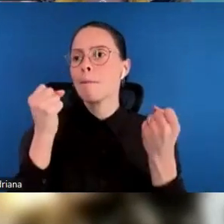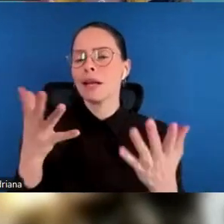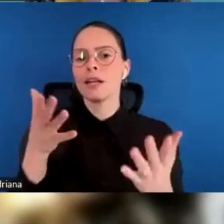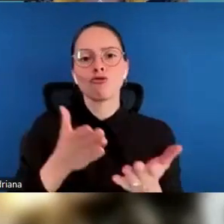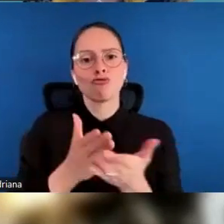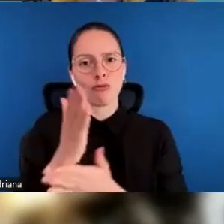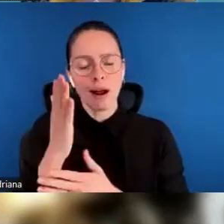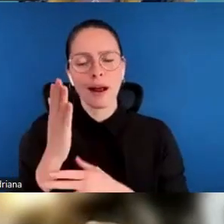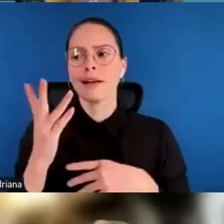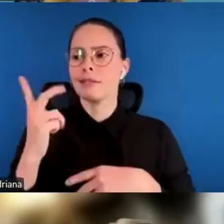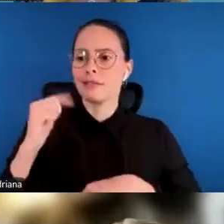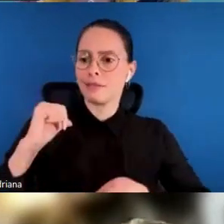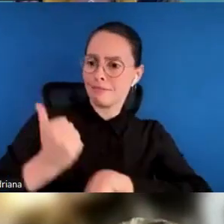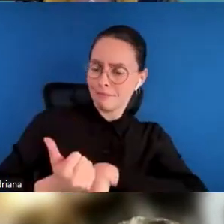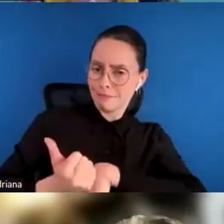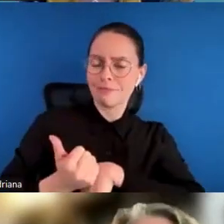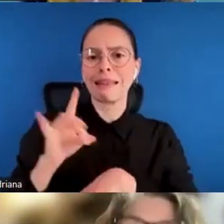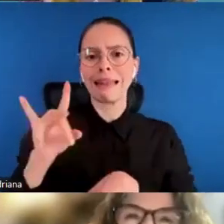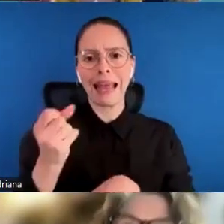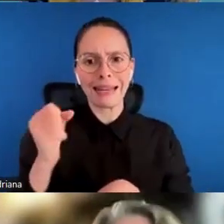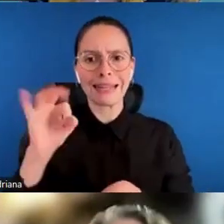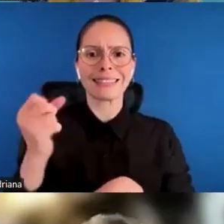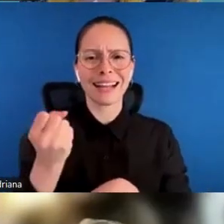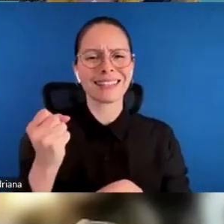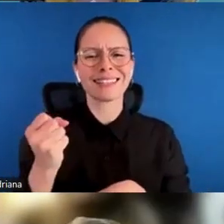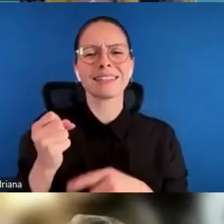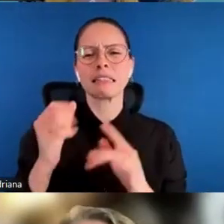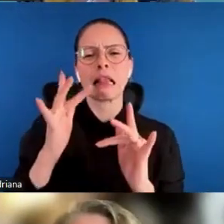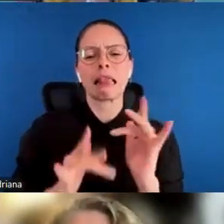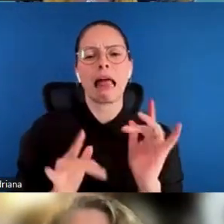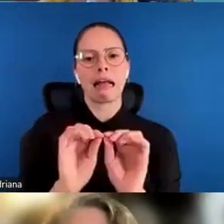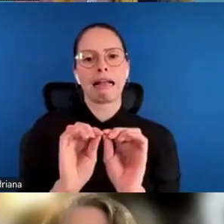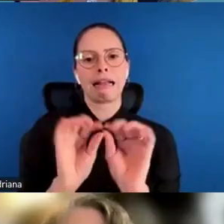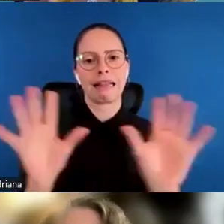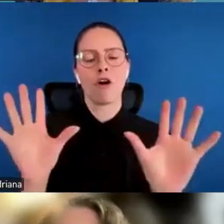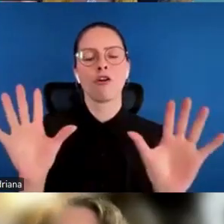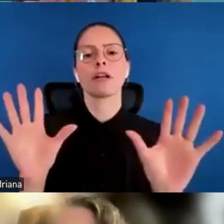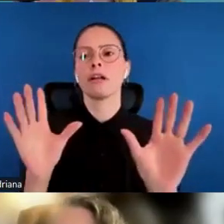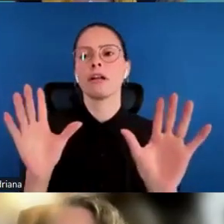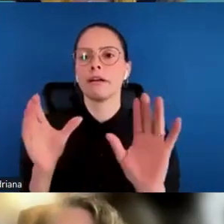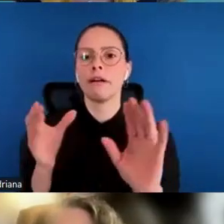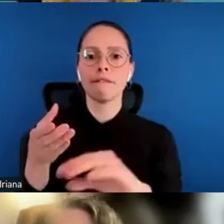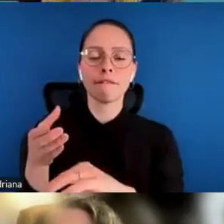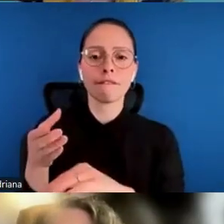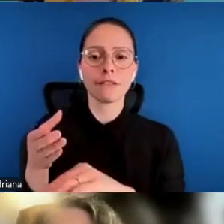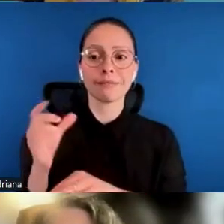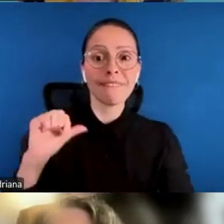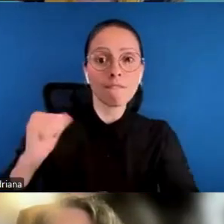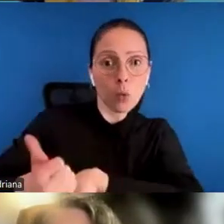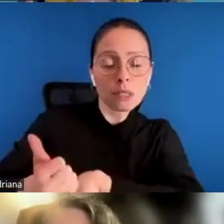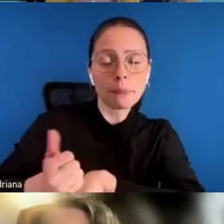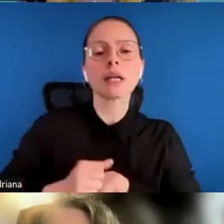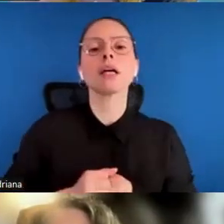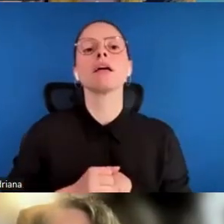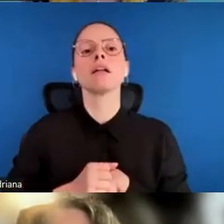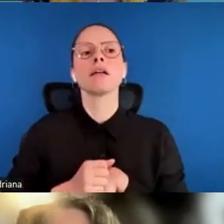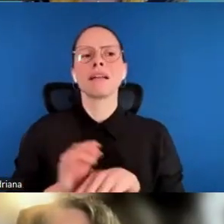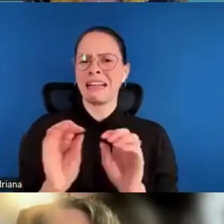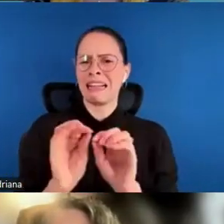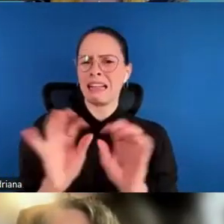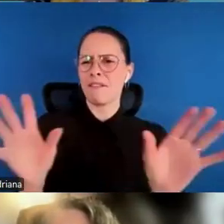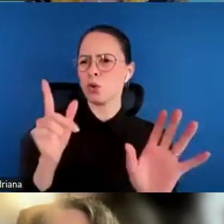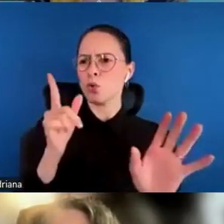in the 80s and 90s is they lacked clarity of enforcement. They lacked clarity of who has standing to ask